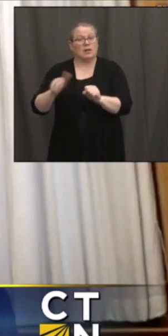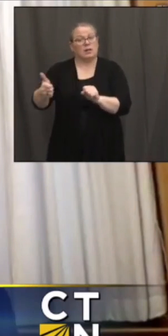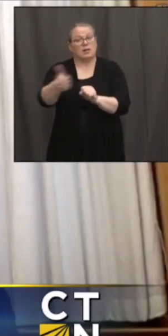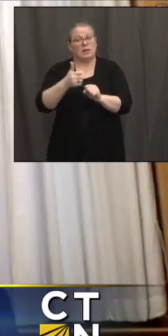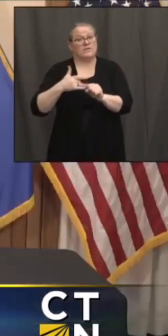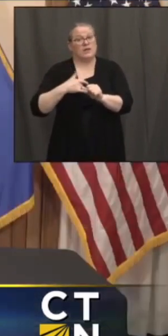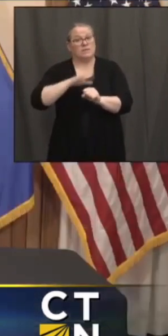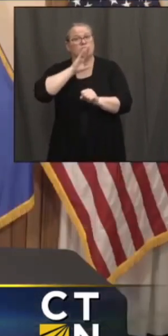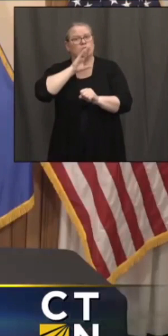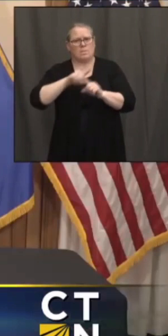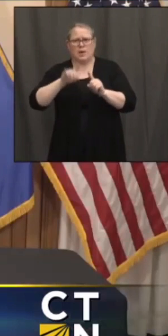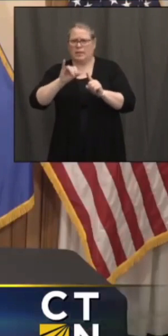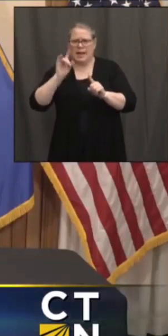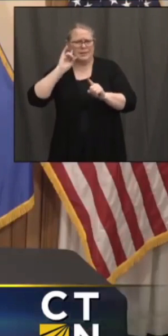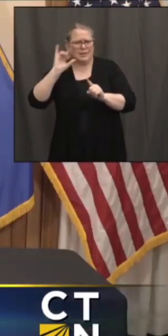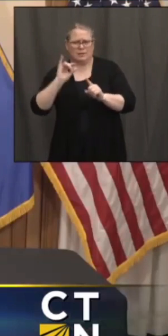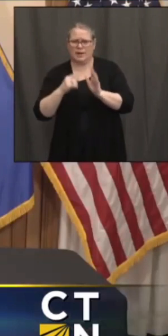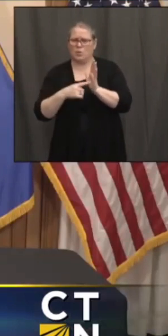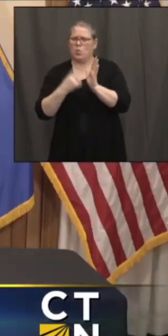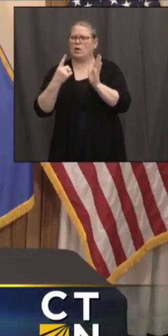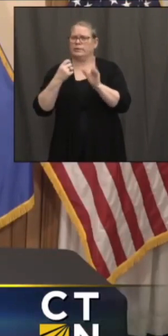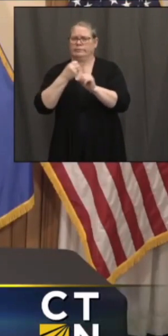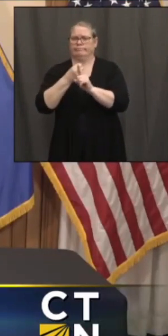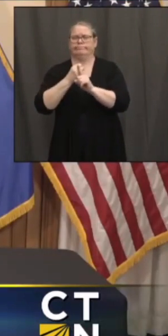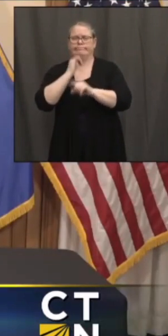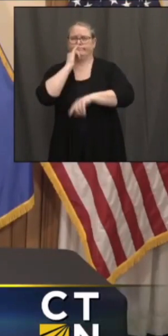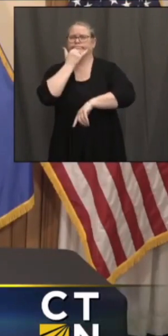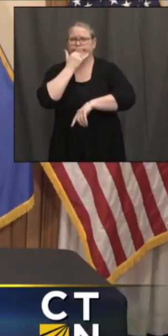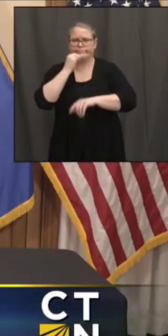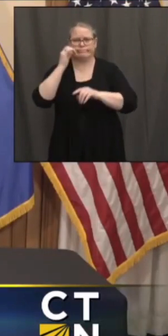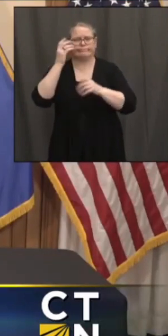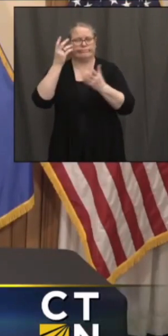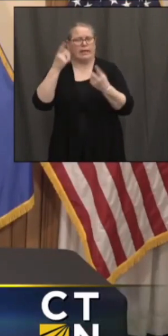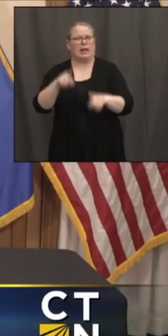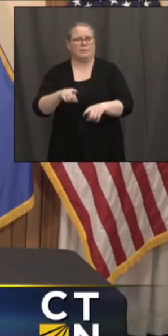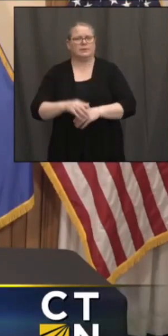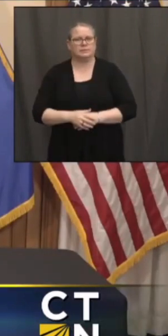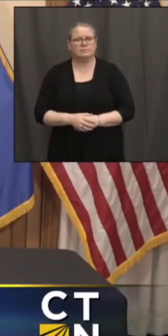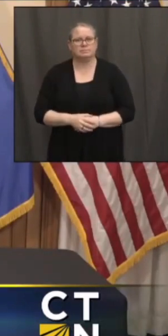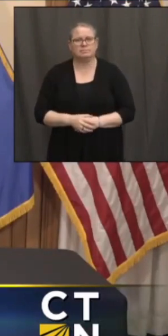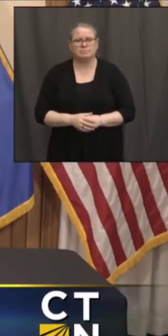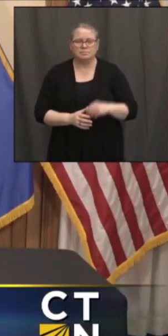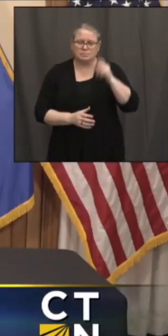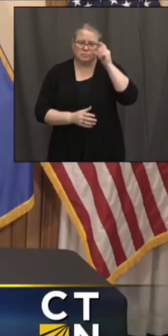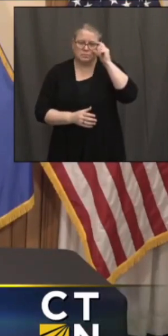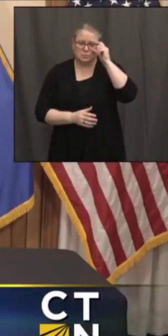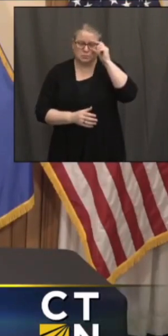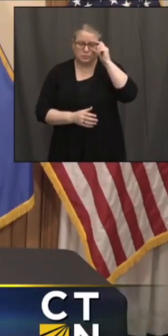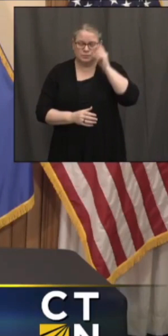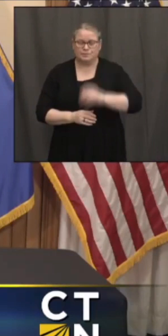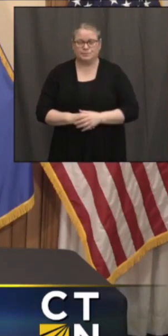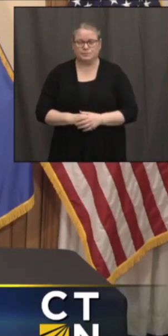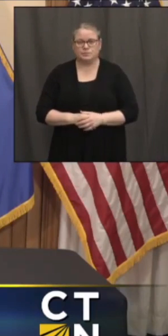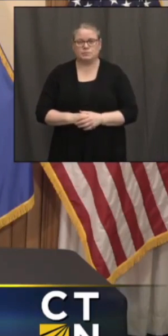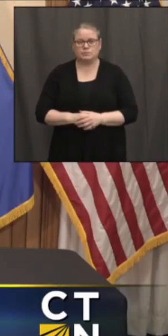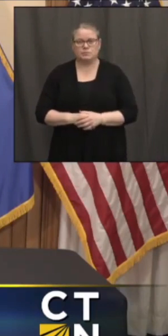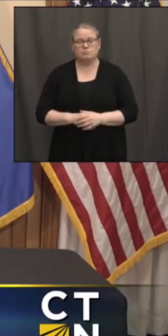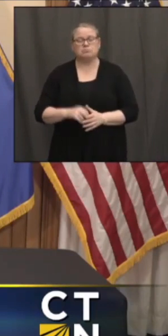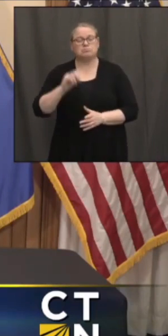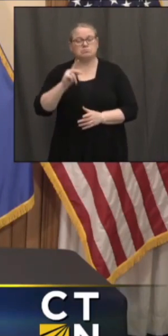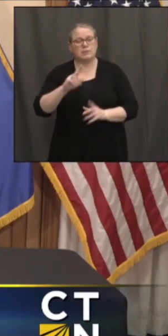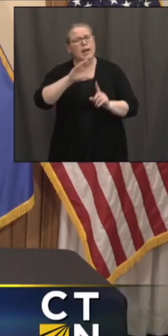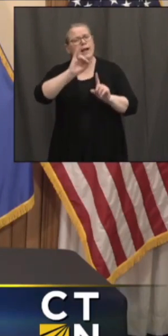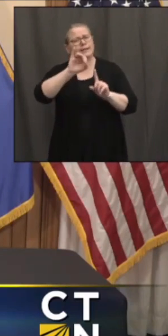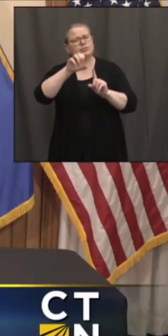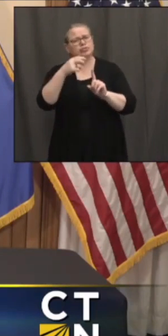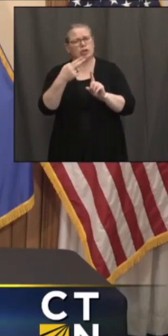like a one-off. Okay. And while I got you, Josh, we heard a lot today, at least